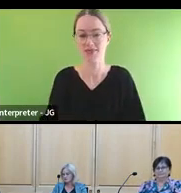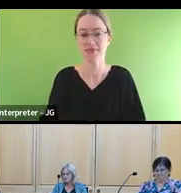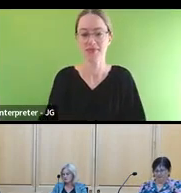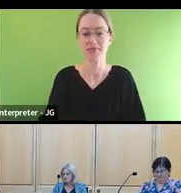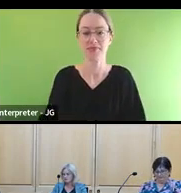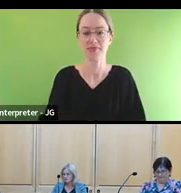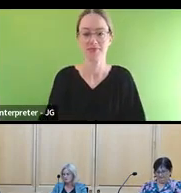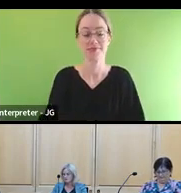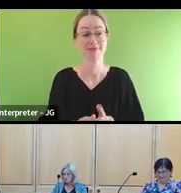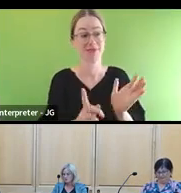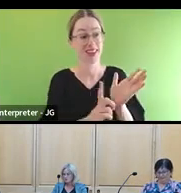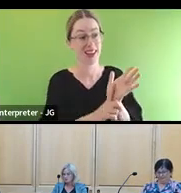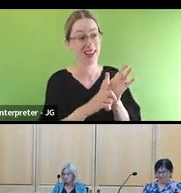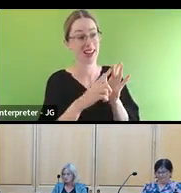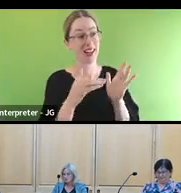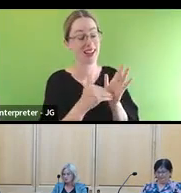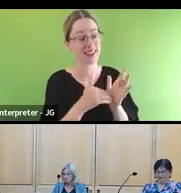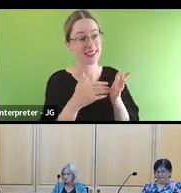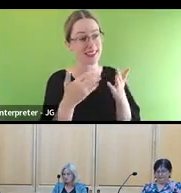Liz,